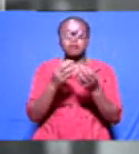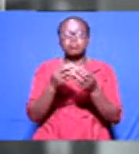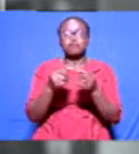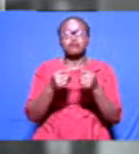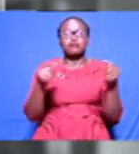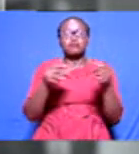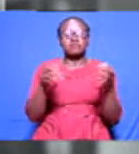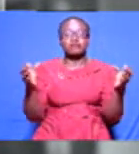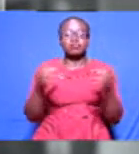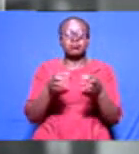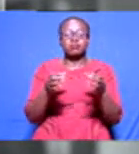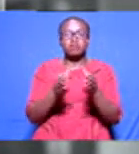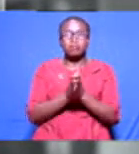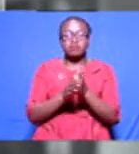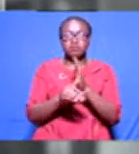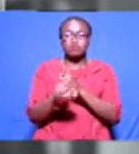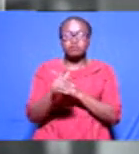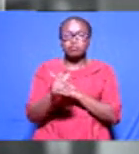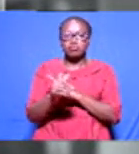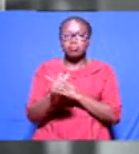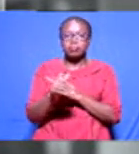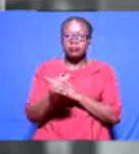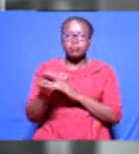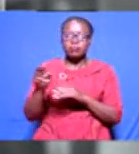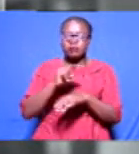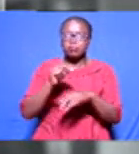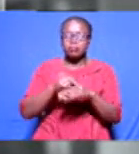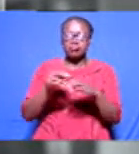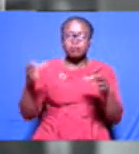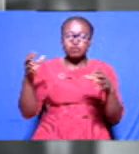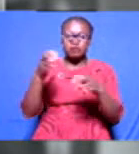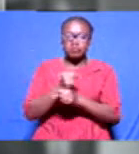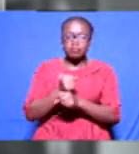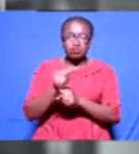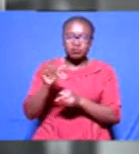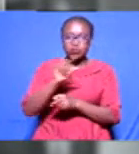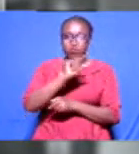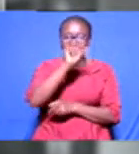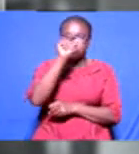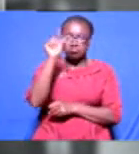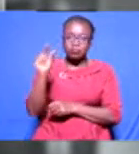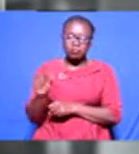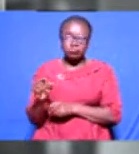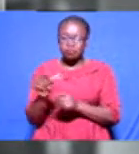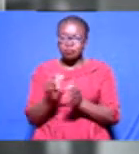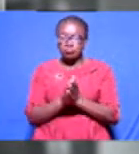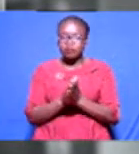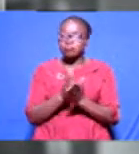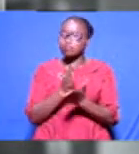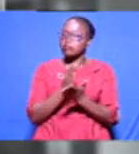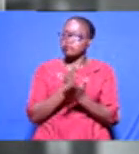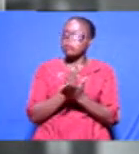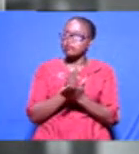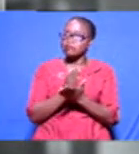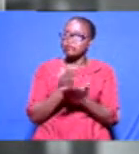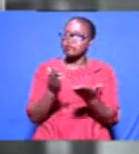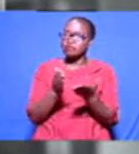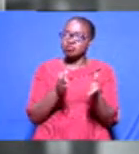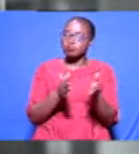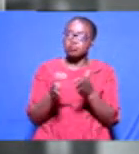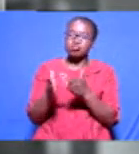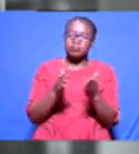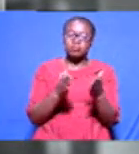parties under the National Alliance Rainbow Alliance. And truth to the saying, that time is the charm.